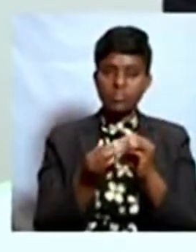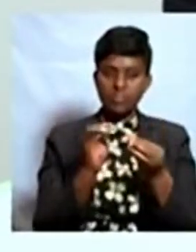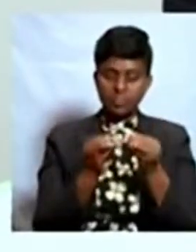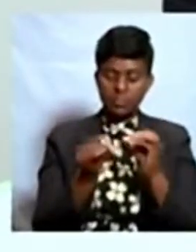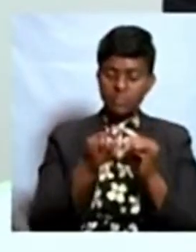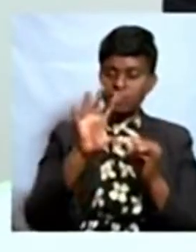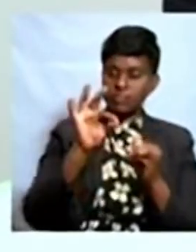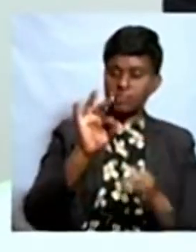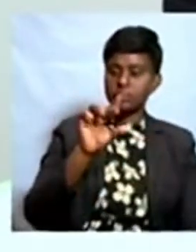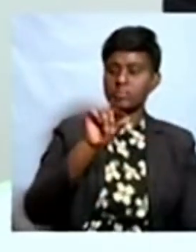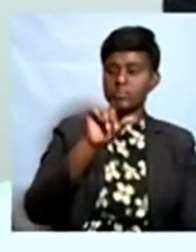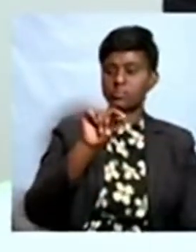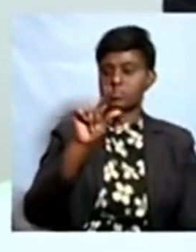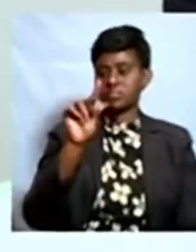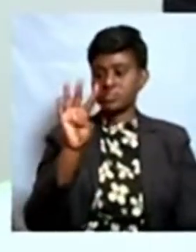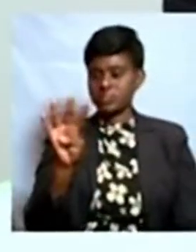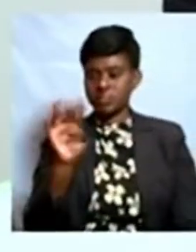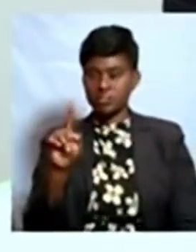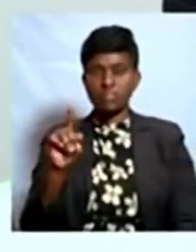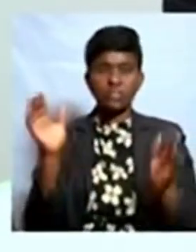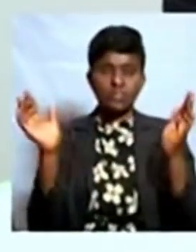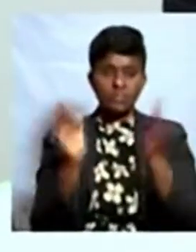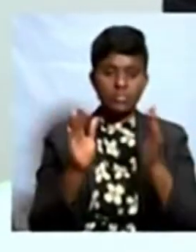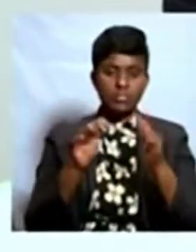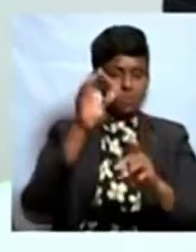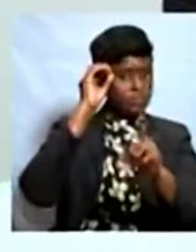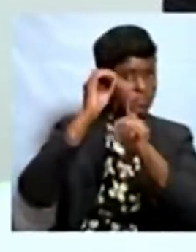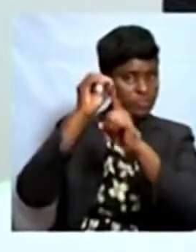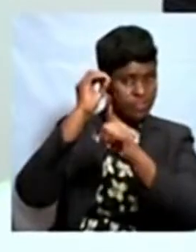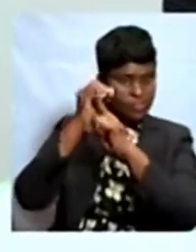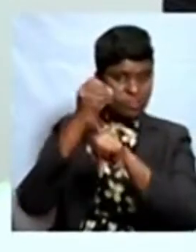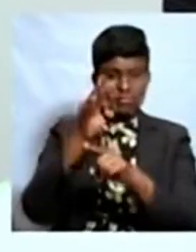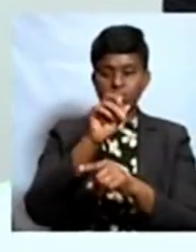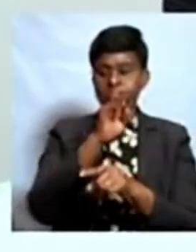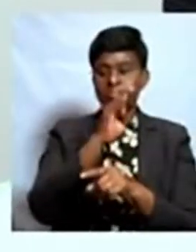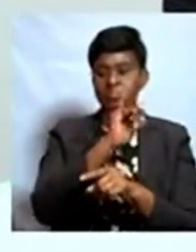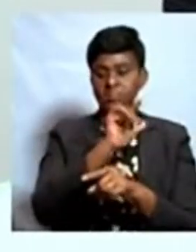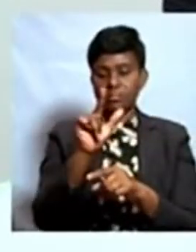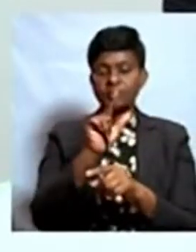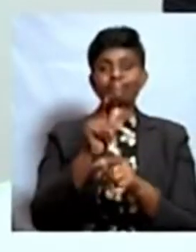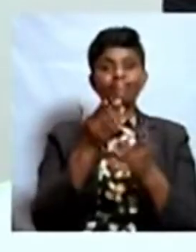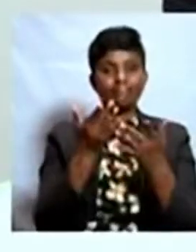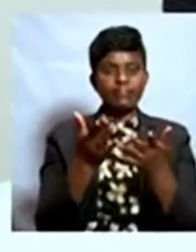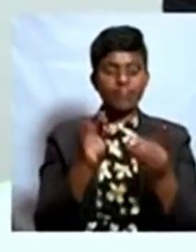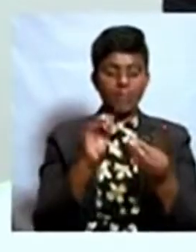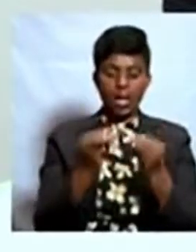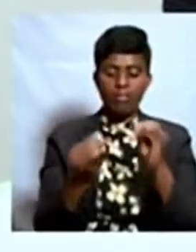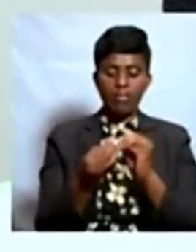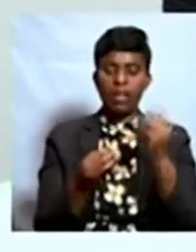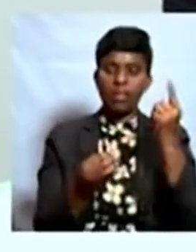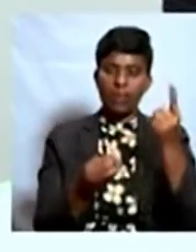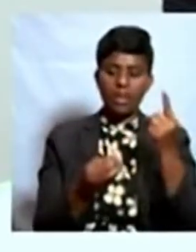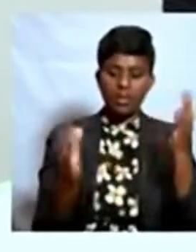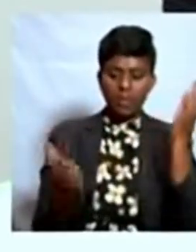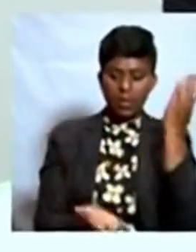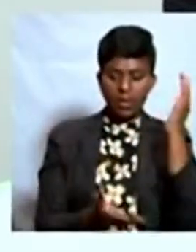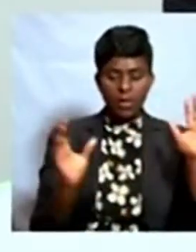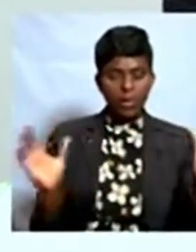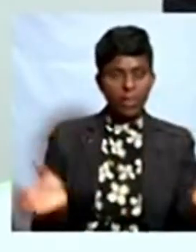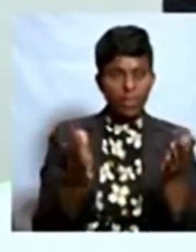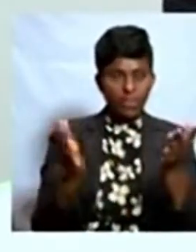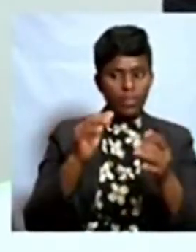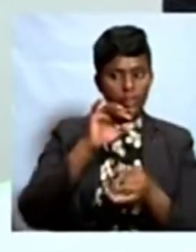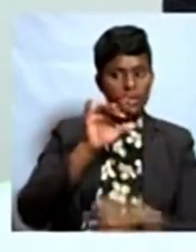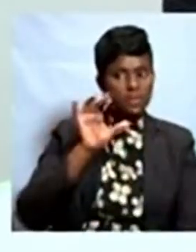9 of 2024, the summary of the objects of the bill are as follows. 1. Enhance civil